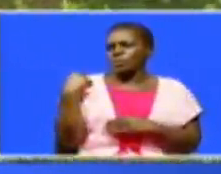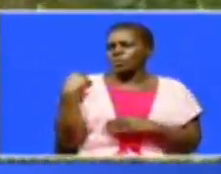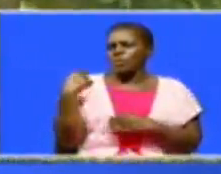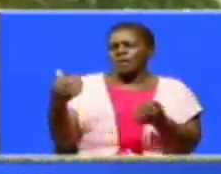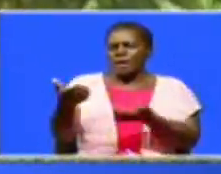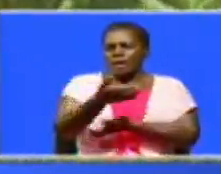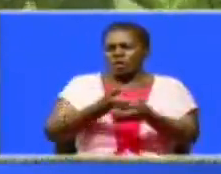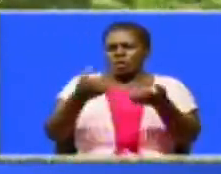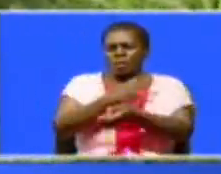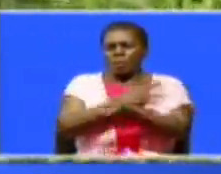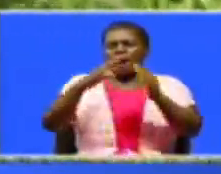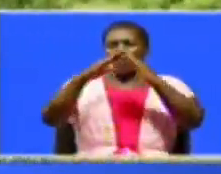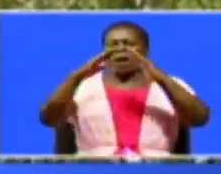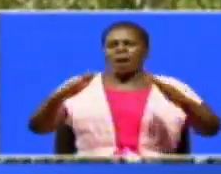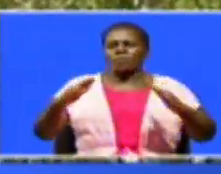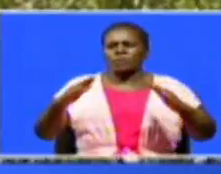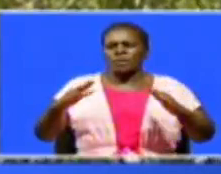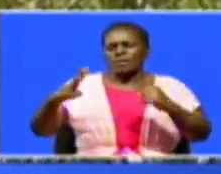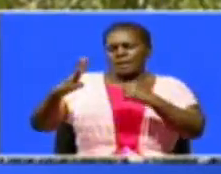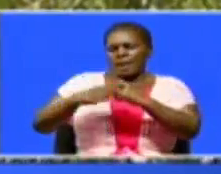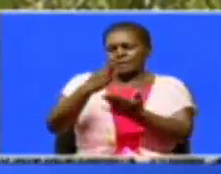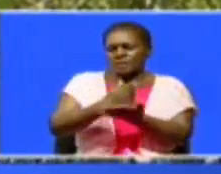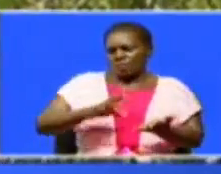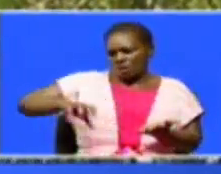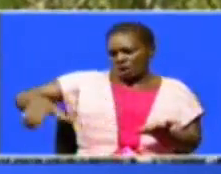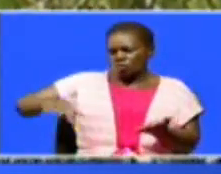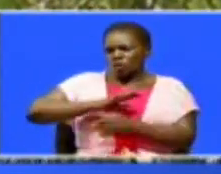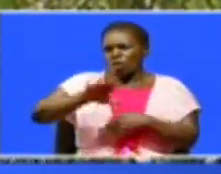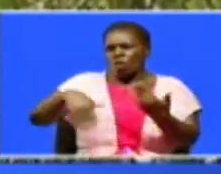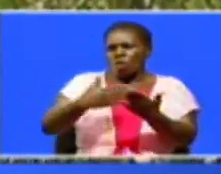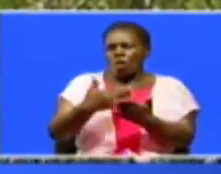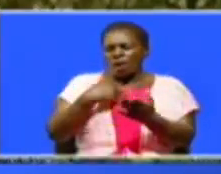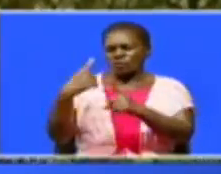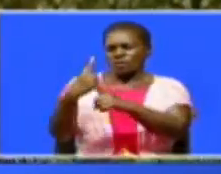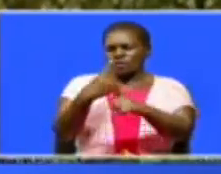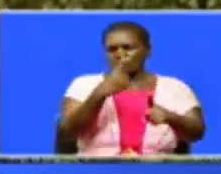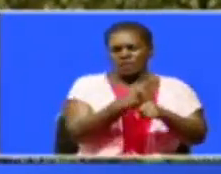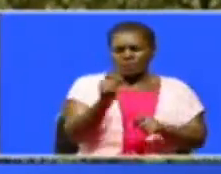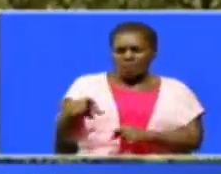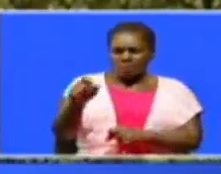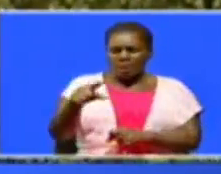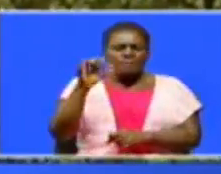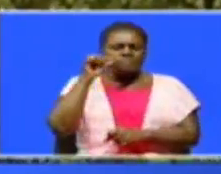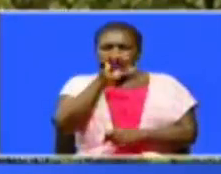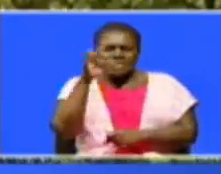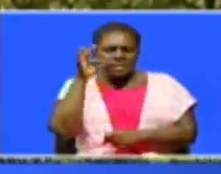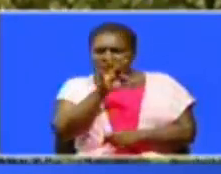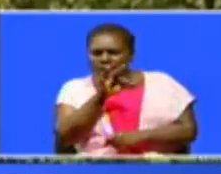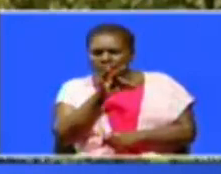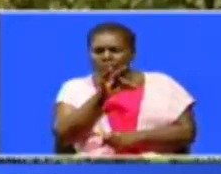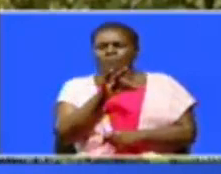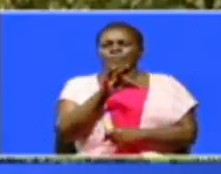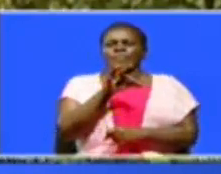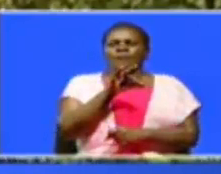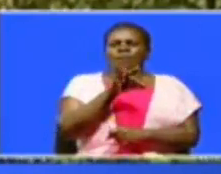an economic powerhouse. It is made up of 9 sub-counties, all which produce various crops, from the miraa zones in Igembe to